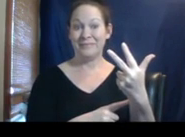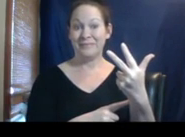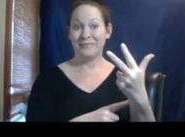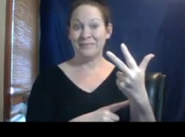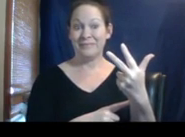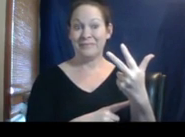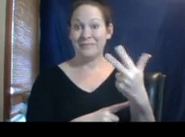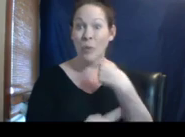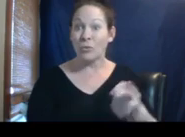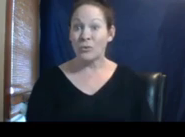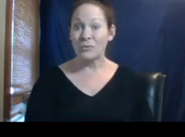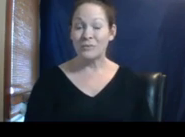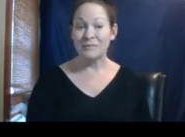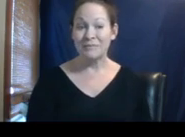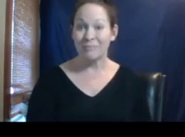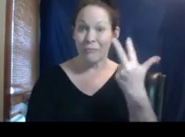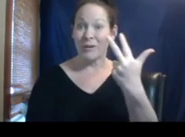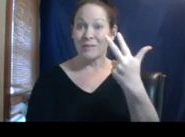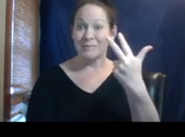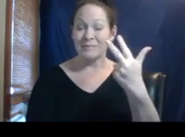I told me it was going to be 3. It's 3.